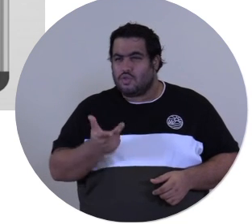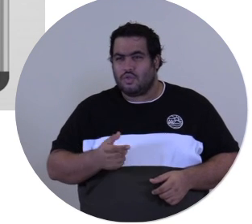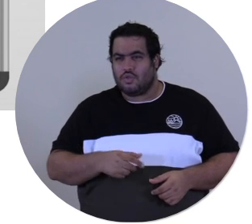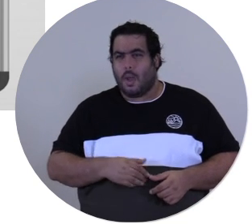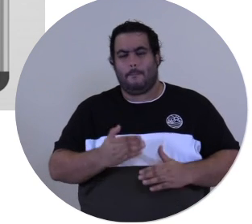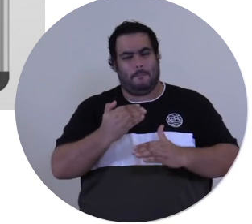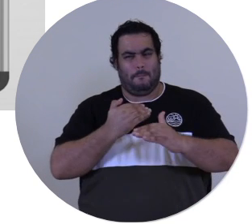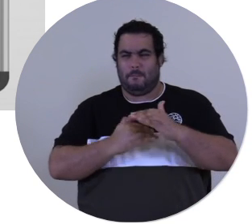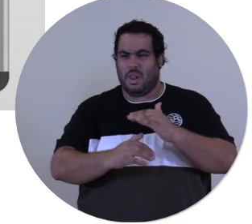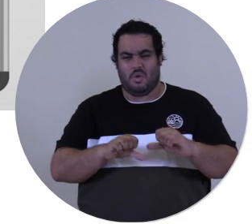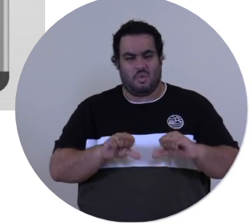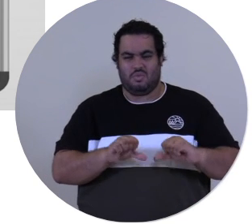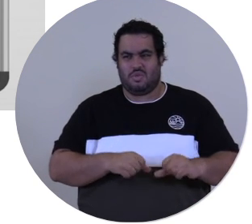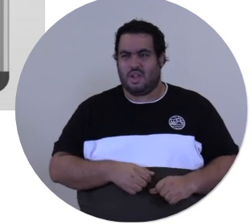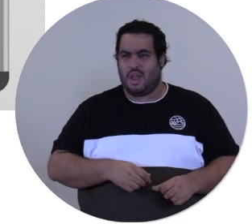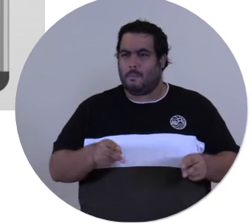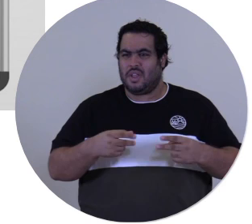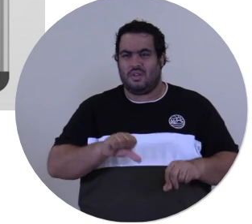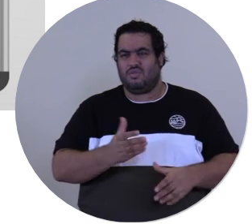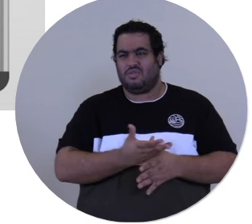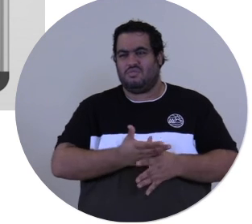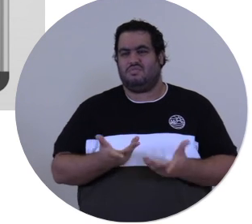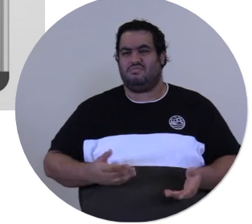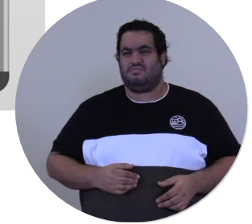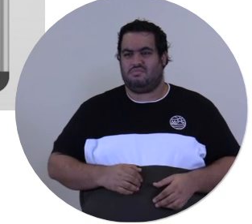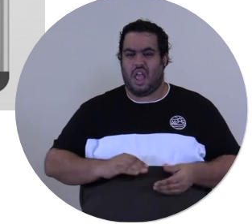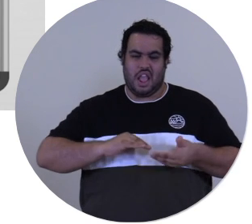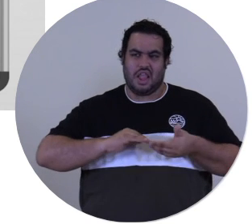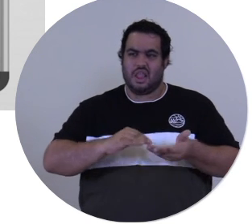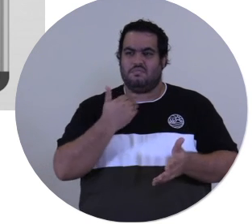really below par.